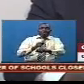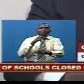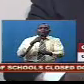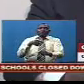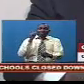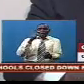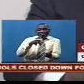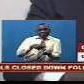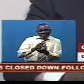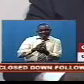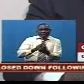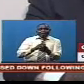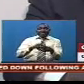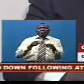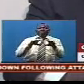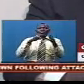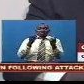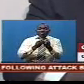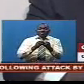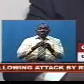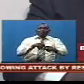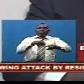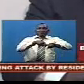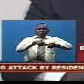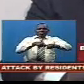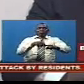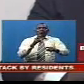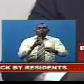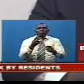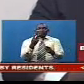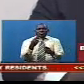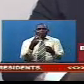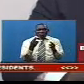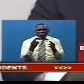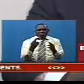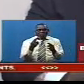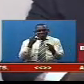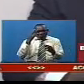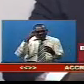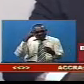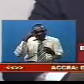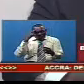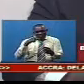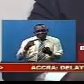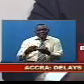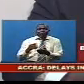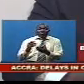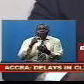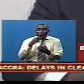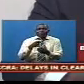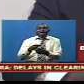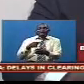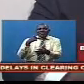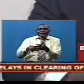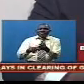in extreme situations for two main reasons: to recover tax revenue due